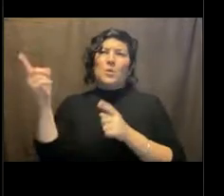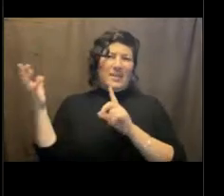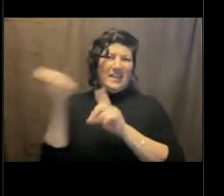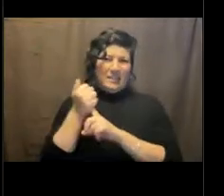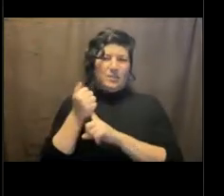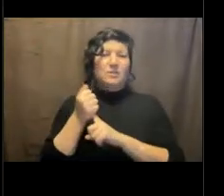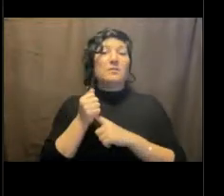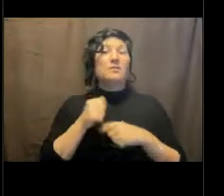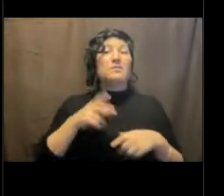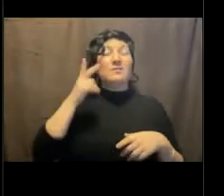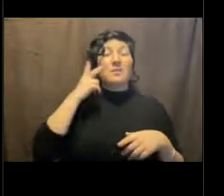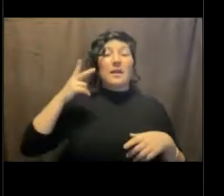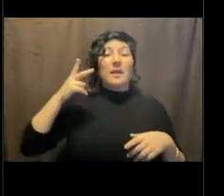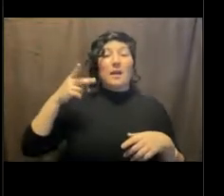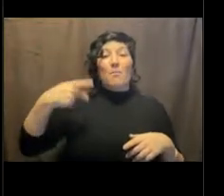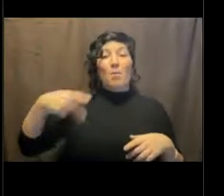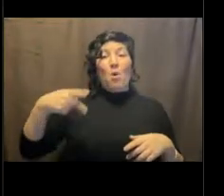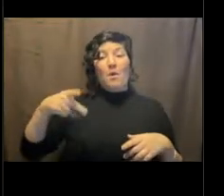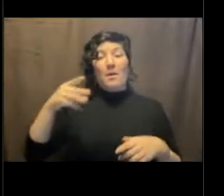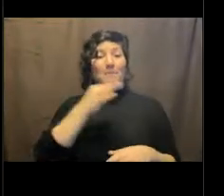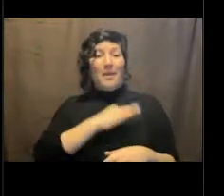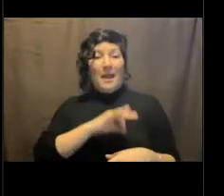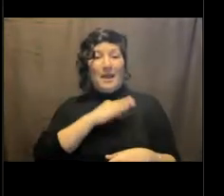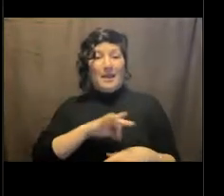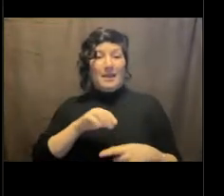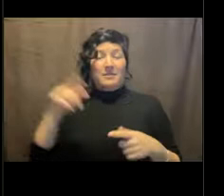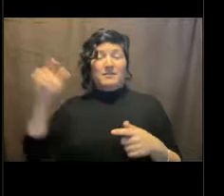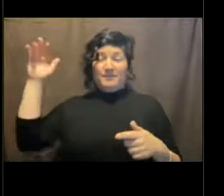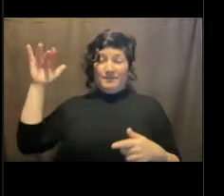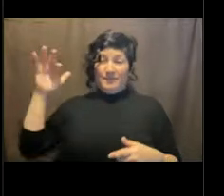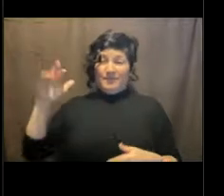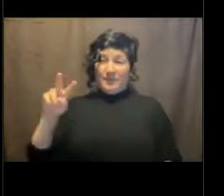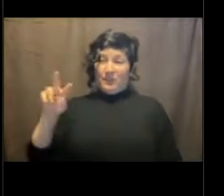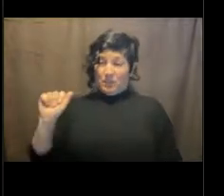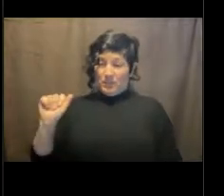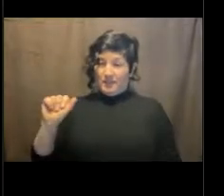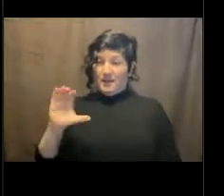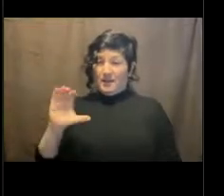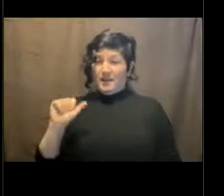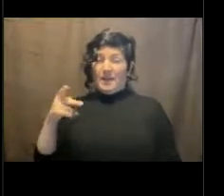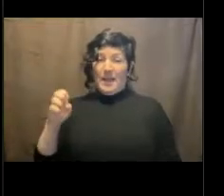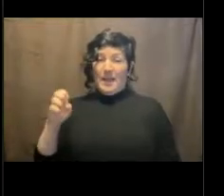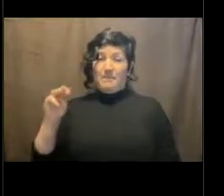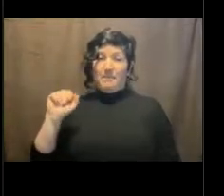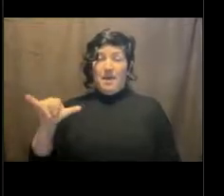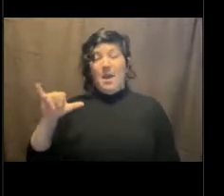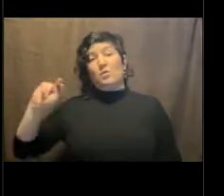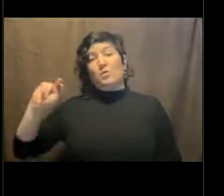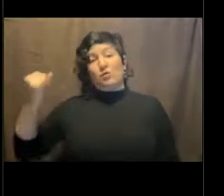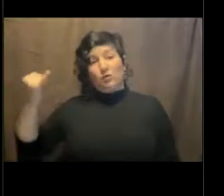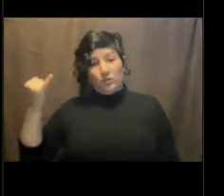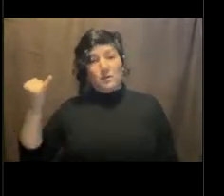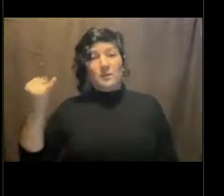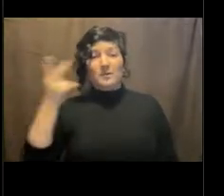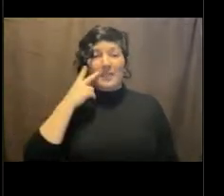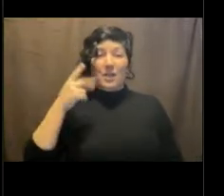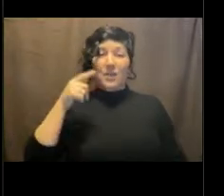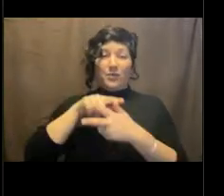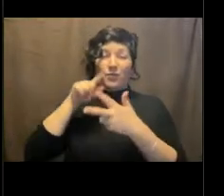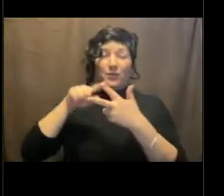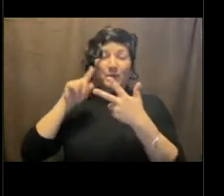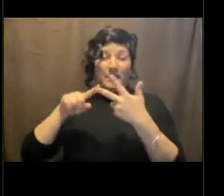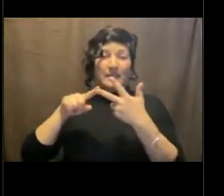from Portland, Maine, down through Virginia and Cape May, New Jersey. And you're seeing three different species of commercial